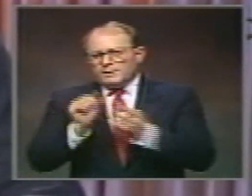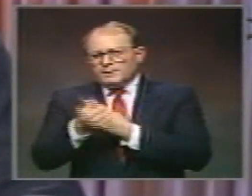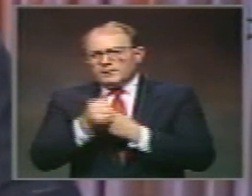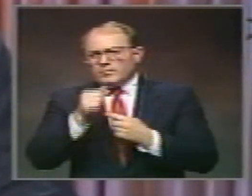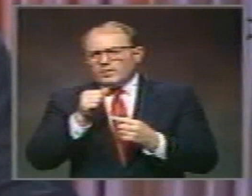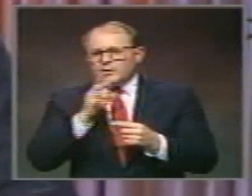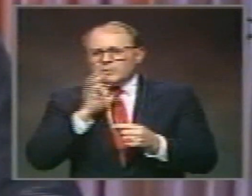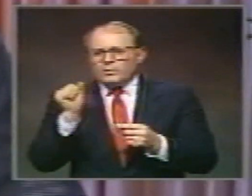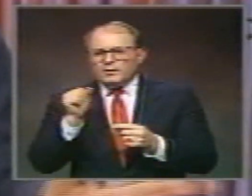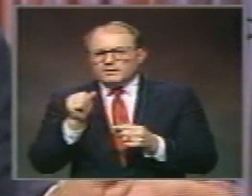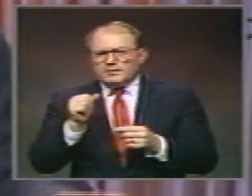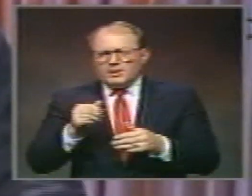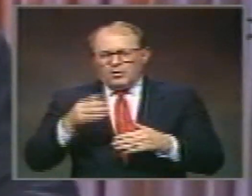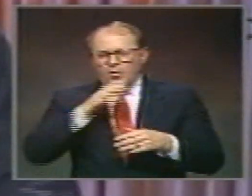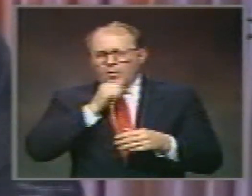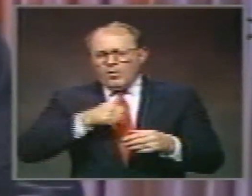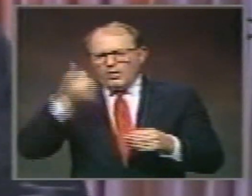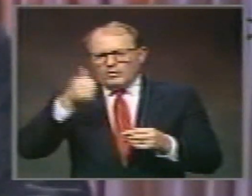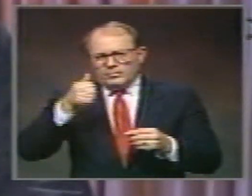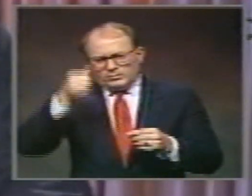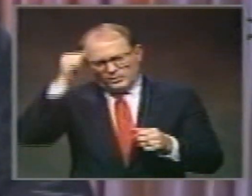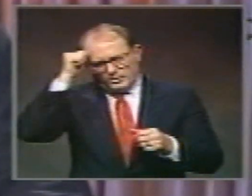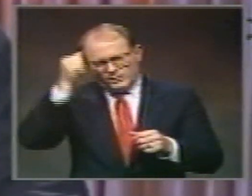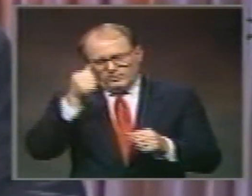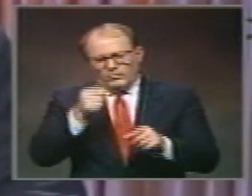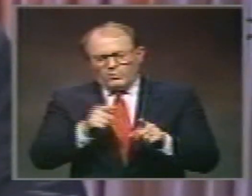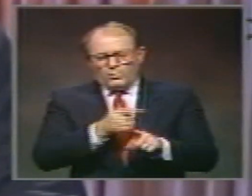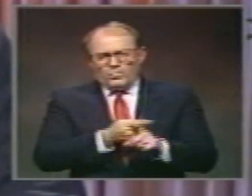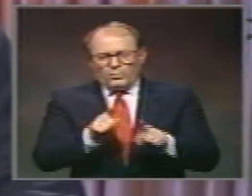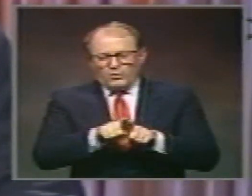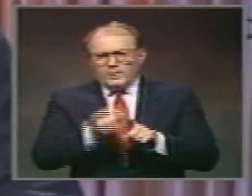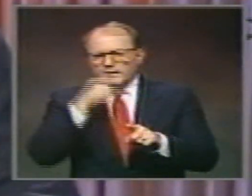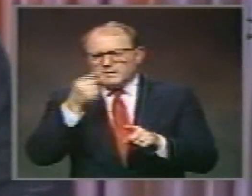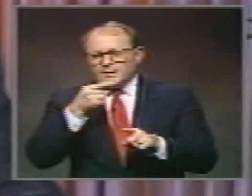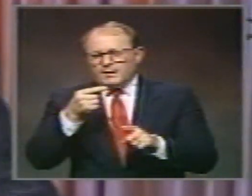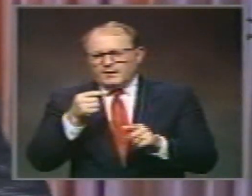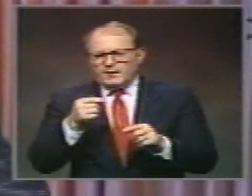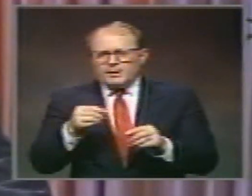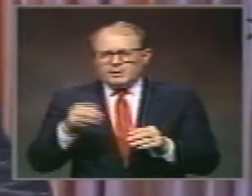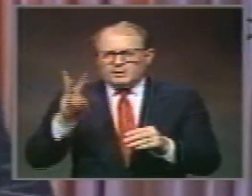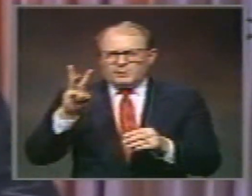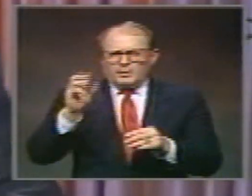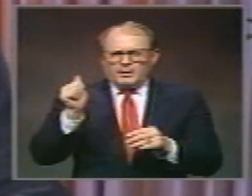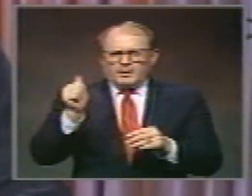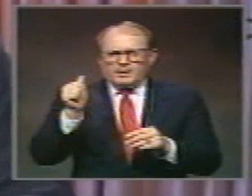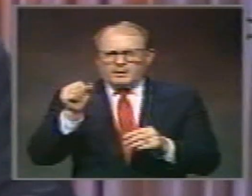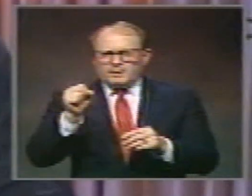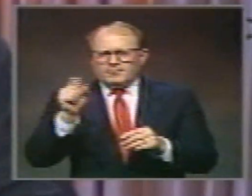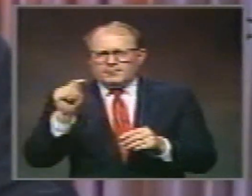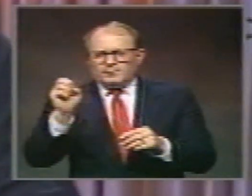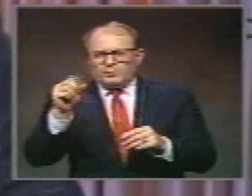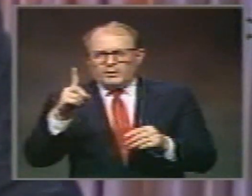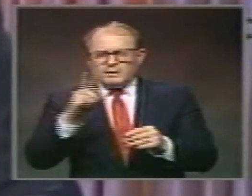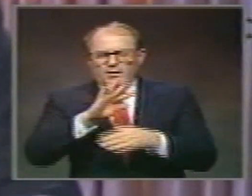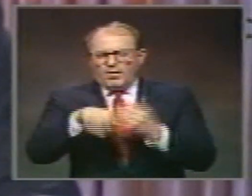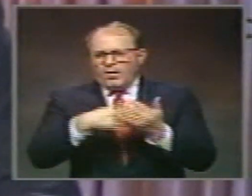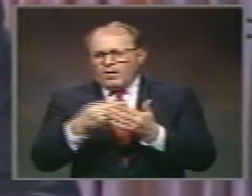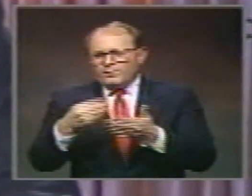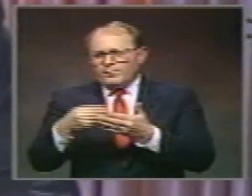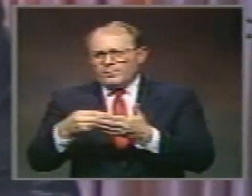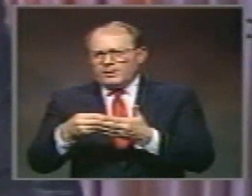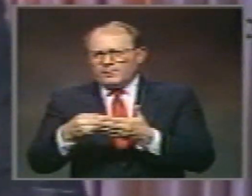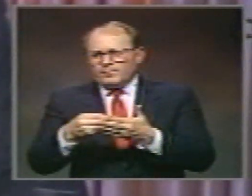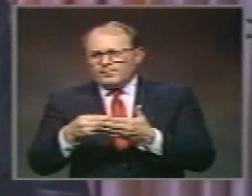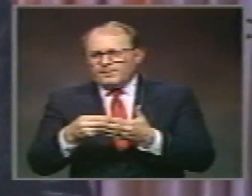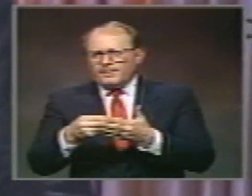brother said he wasted it all on prostitutes, but that's what the older brother said. I think Jesus deliberately did not tell us what it